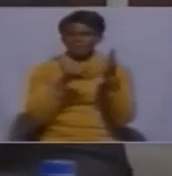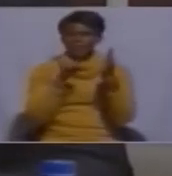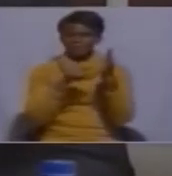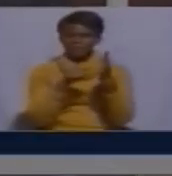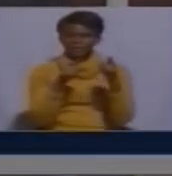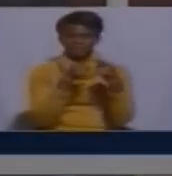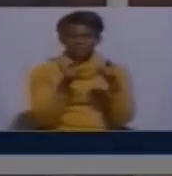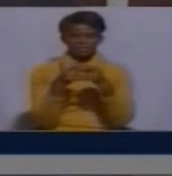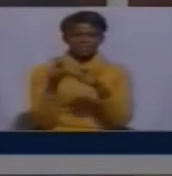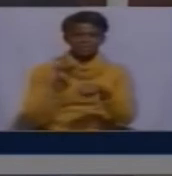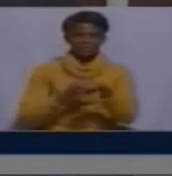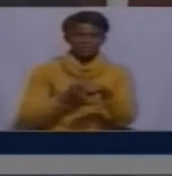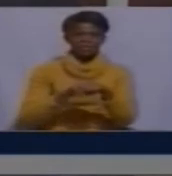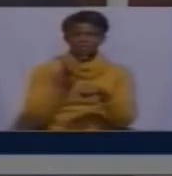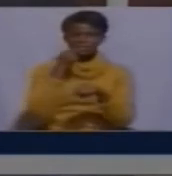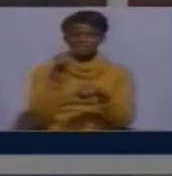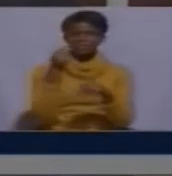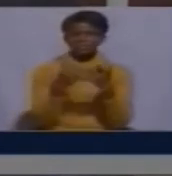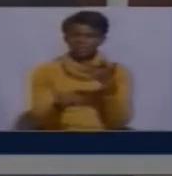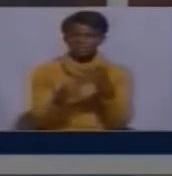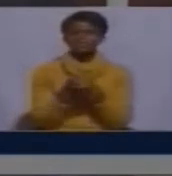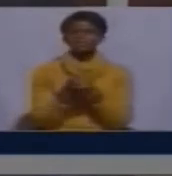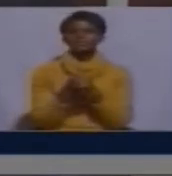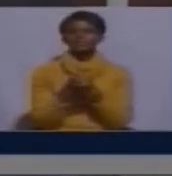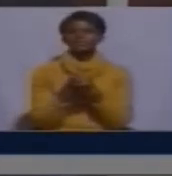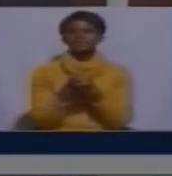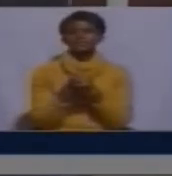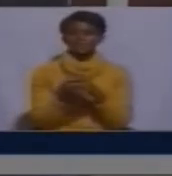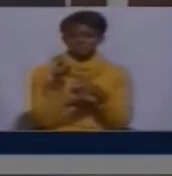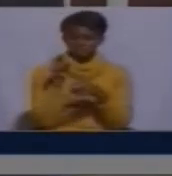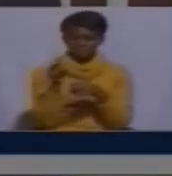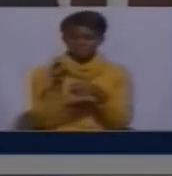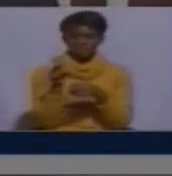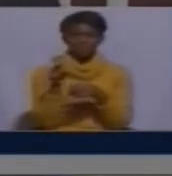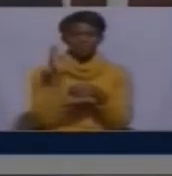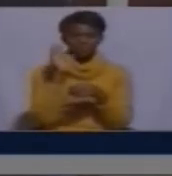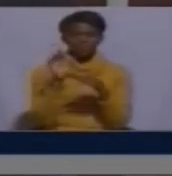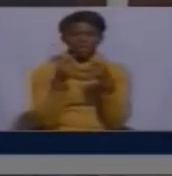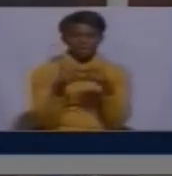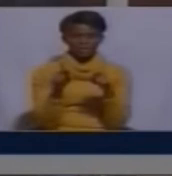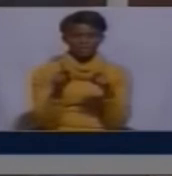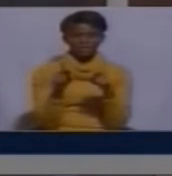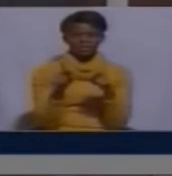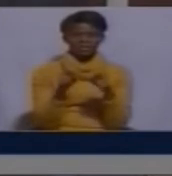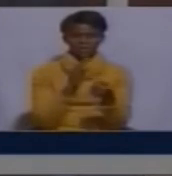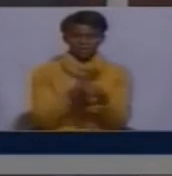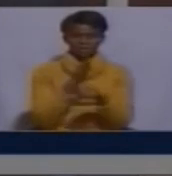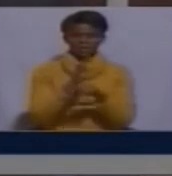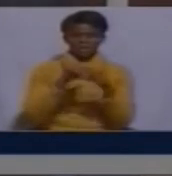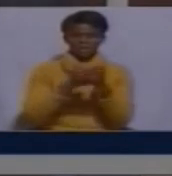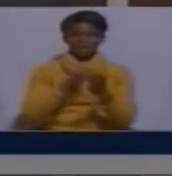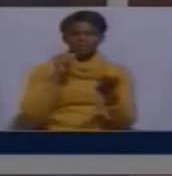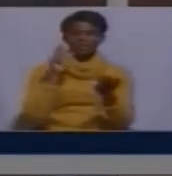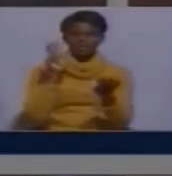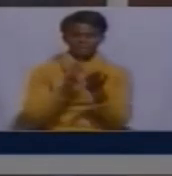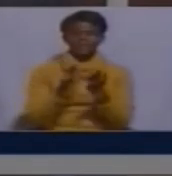several instances, it says that this will come into place as will be prescribed by an act of parliament.